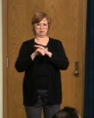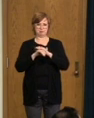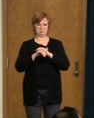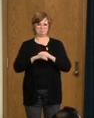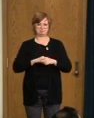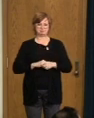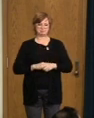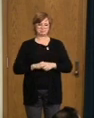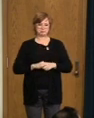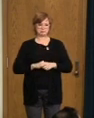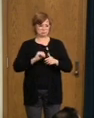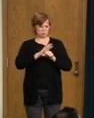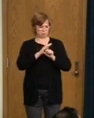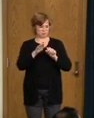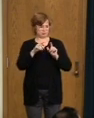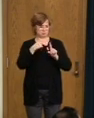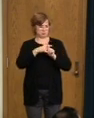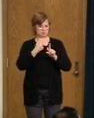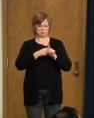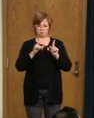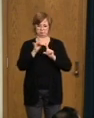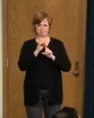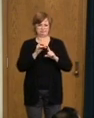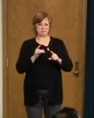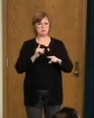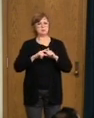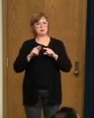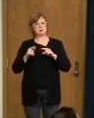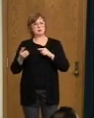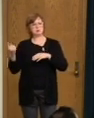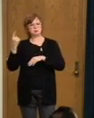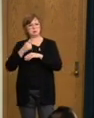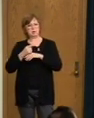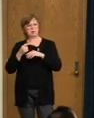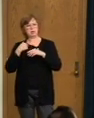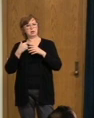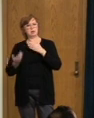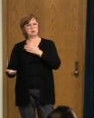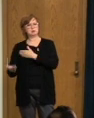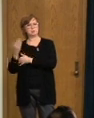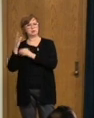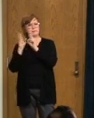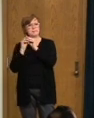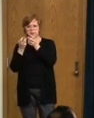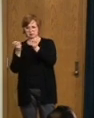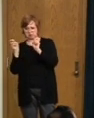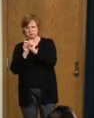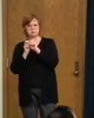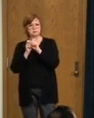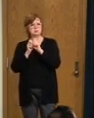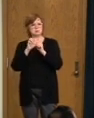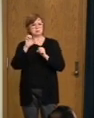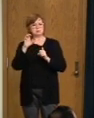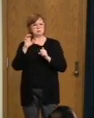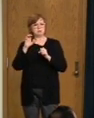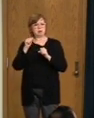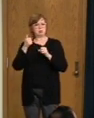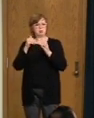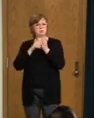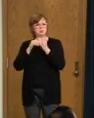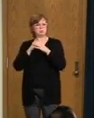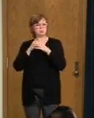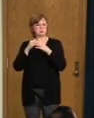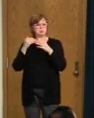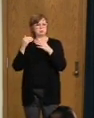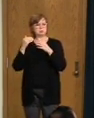most part, and even today I was talking with my medical health officer colleagues, it seems that transmission is more, obviously if you're staying home all the